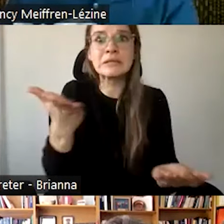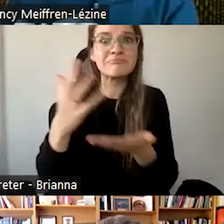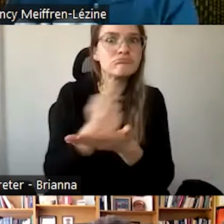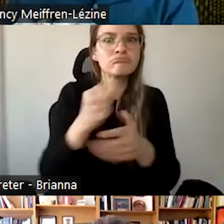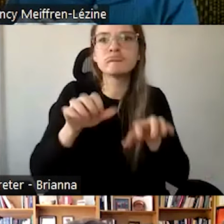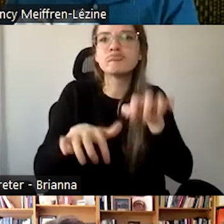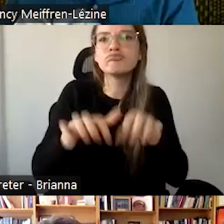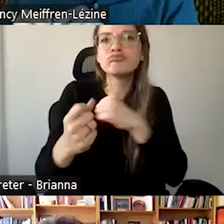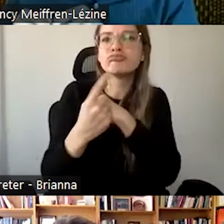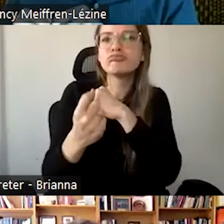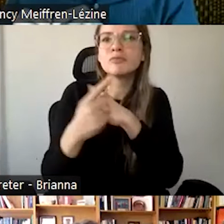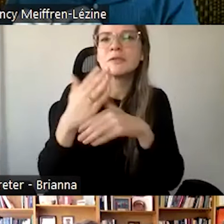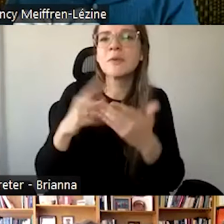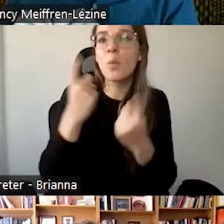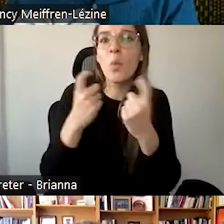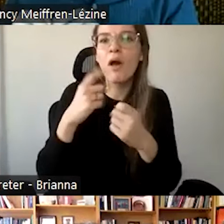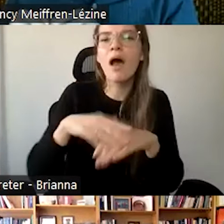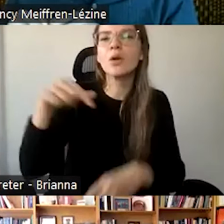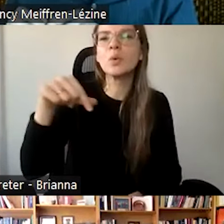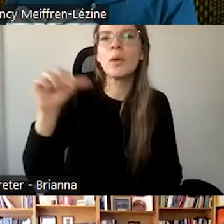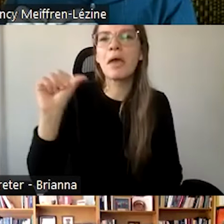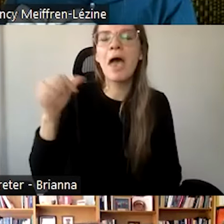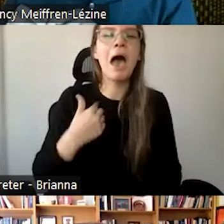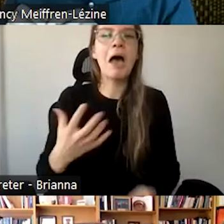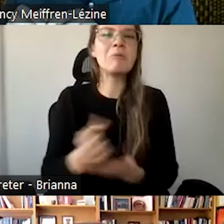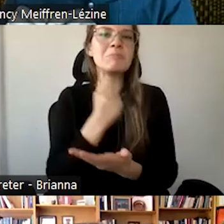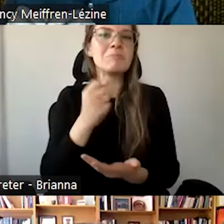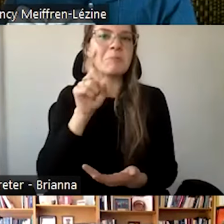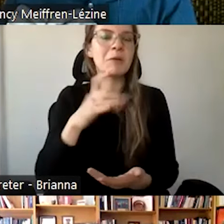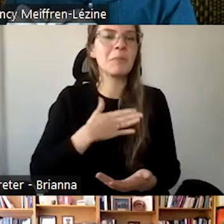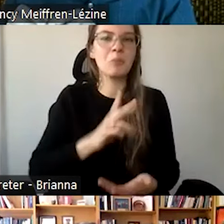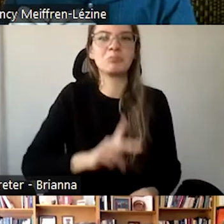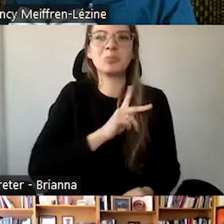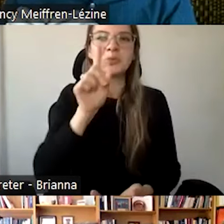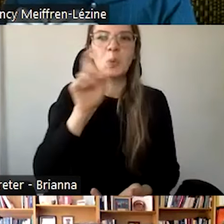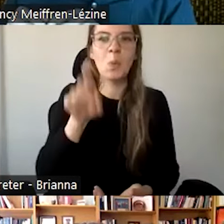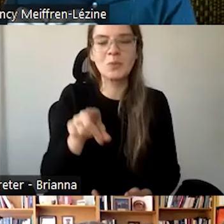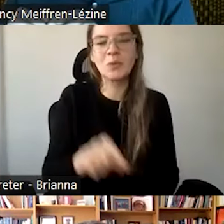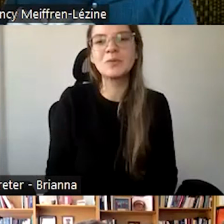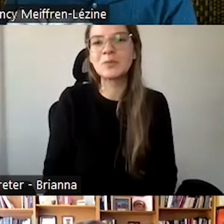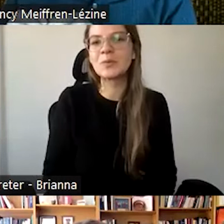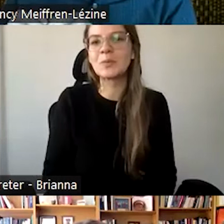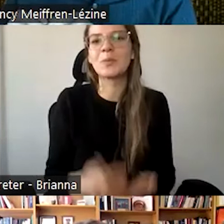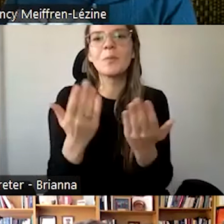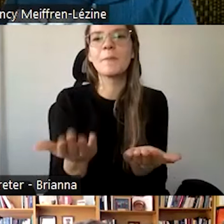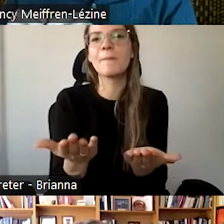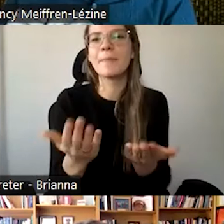the Q&A box, let me ask one of my own quicks, which is, how do